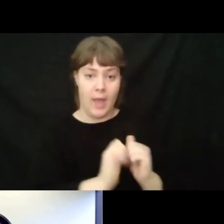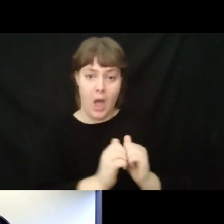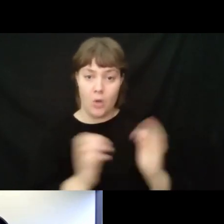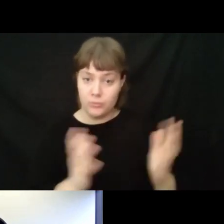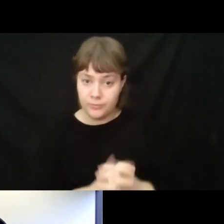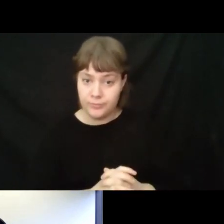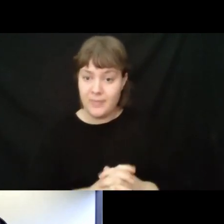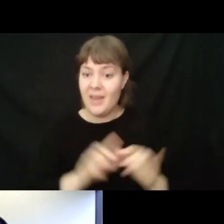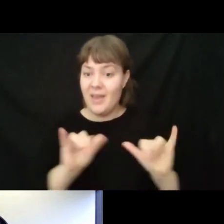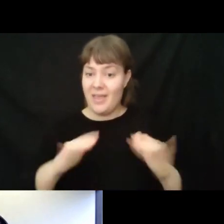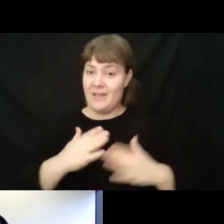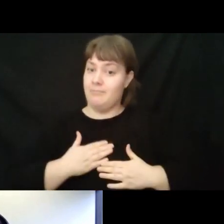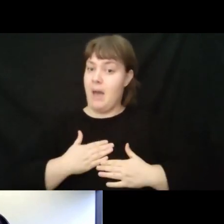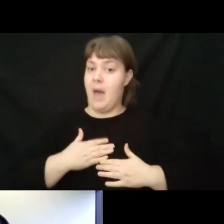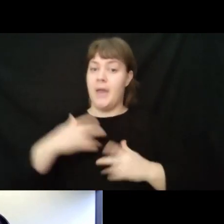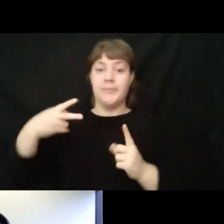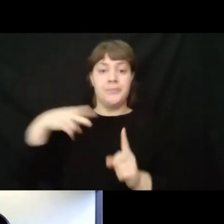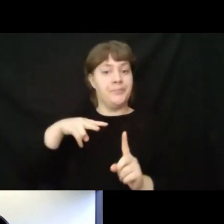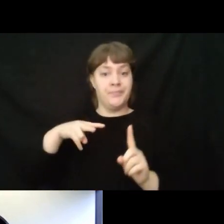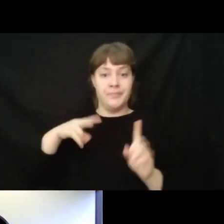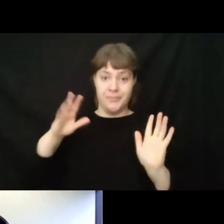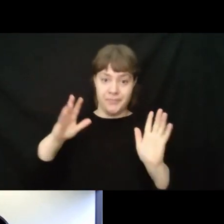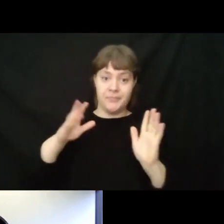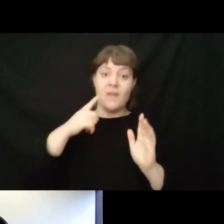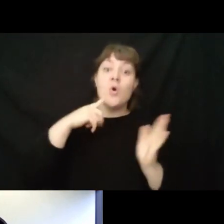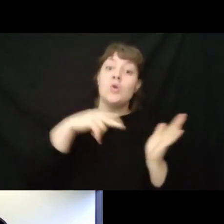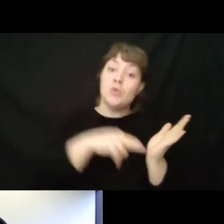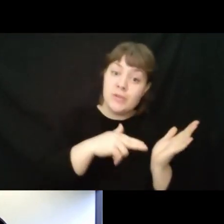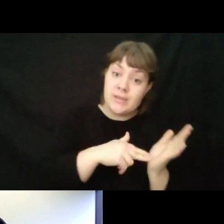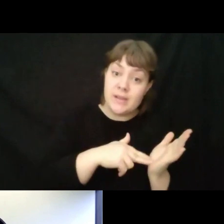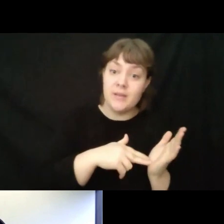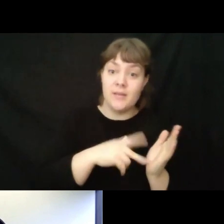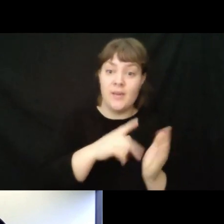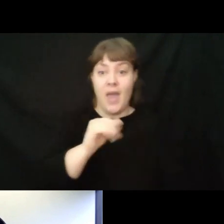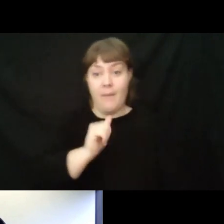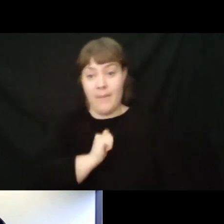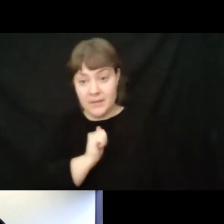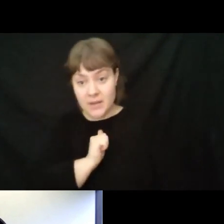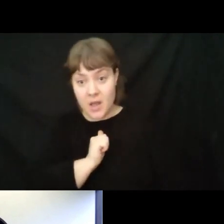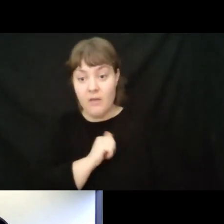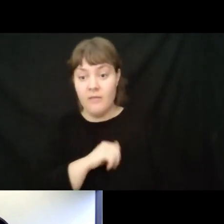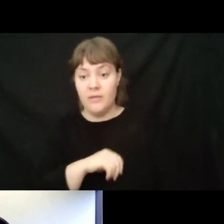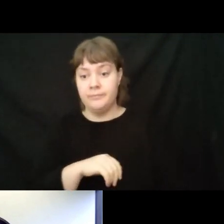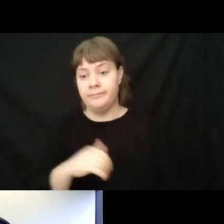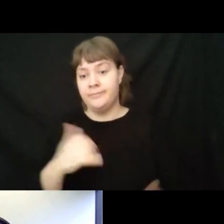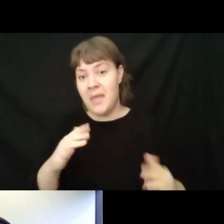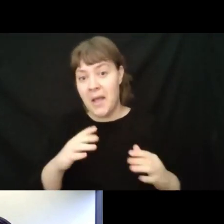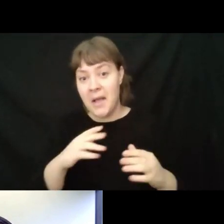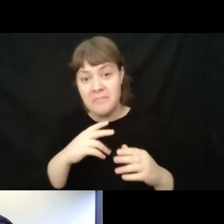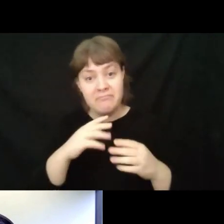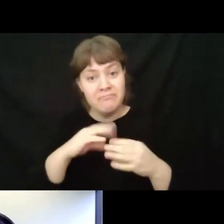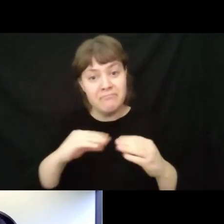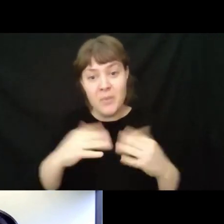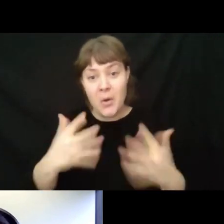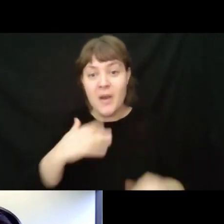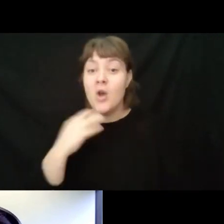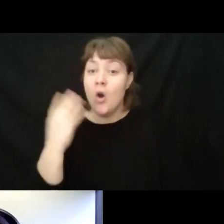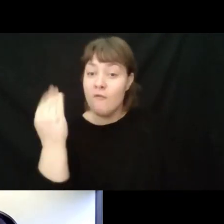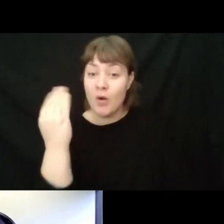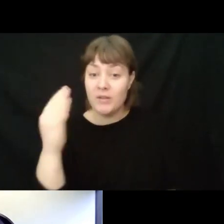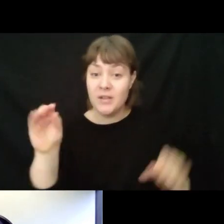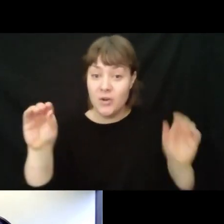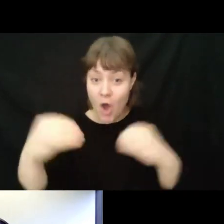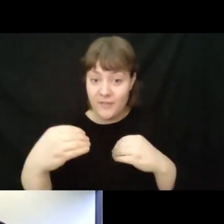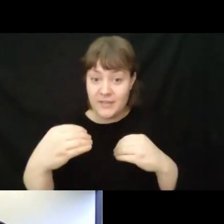I'm coming from within the for nursing and myself. We have, like I said, 14 practices. We have over